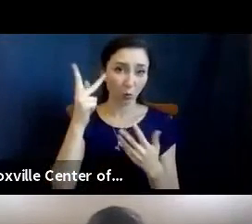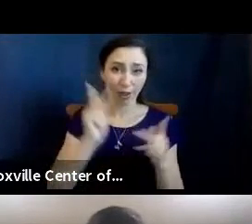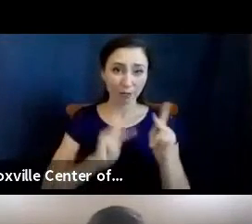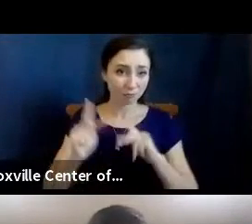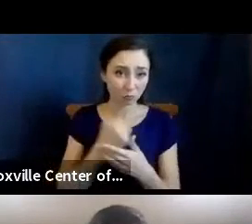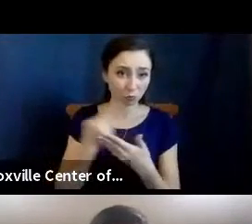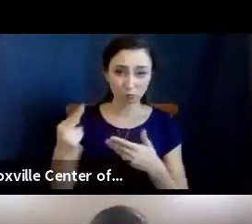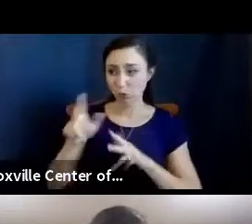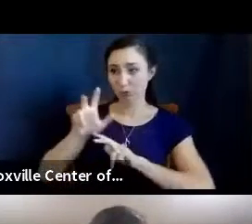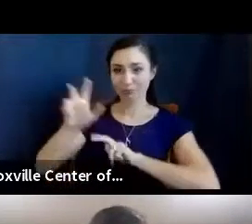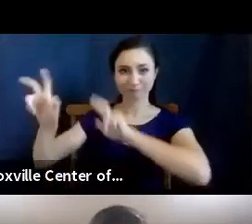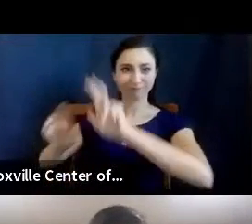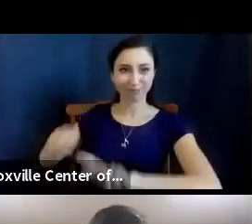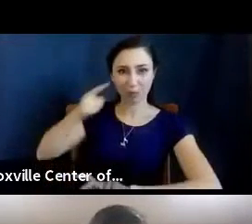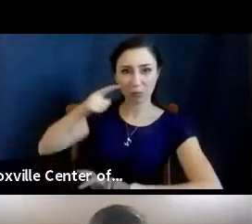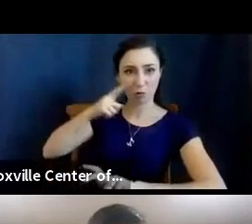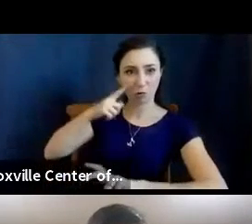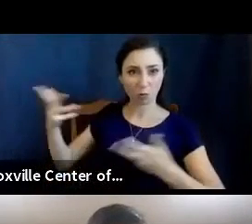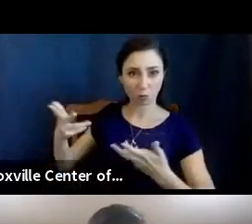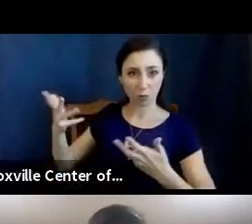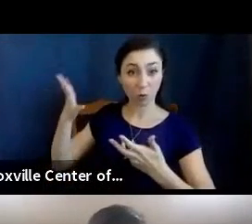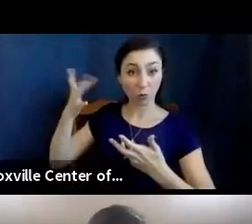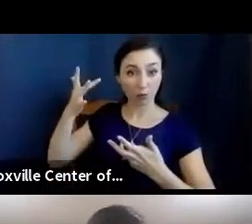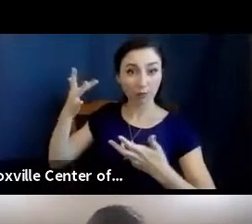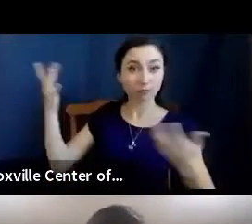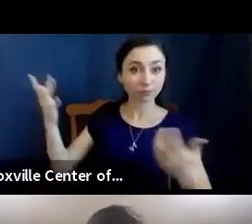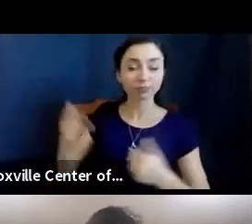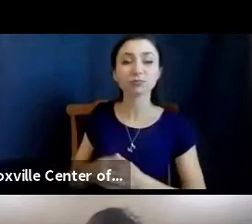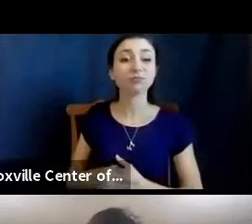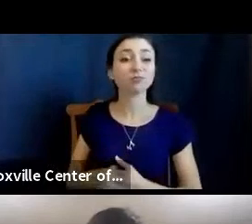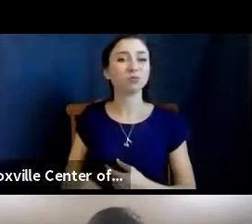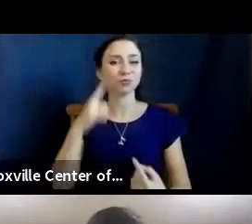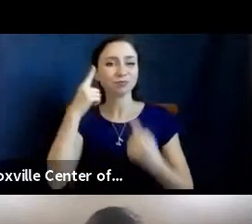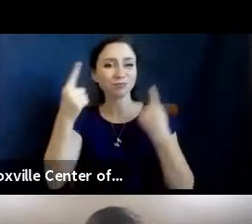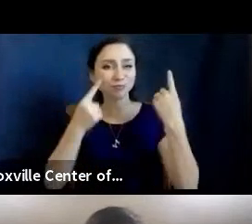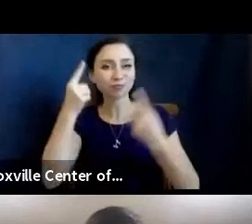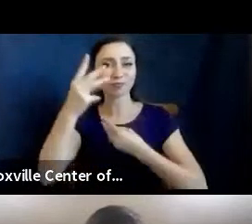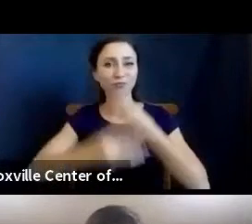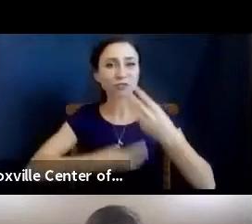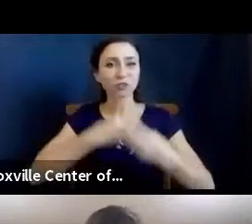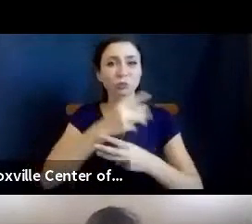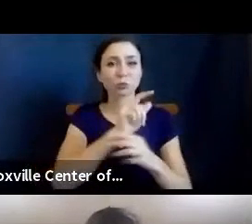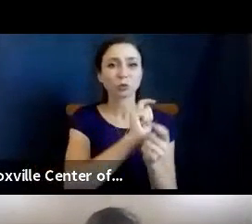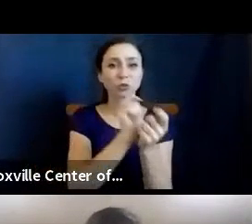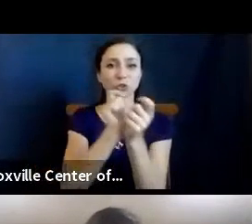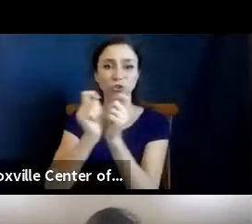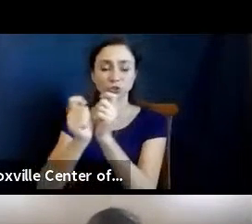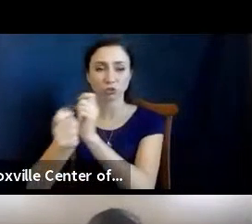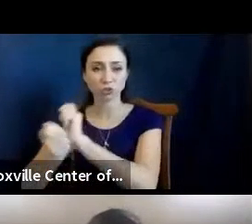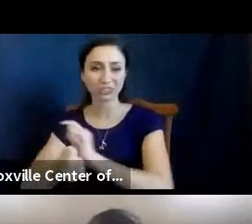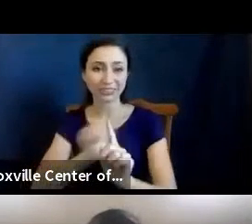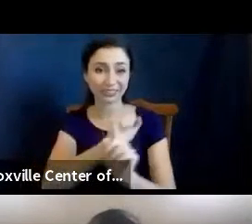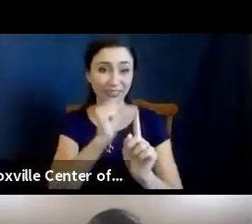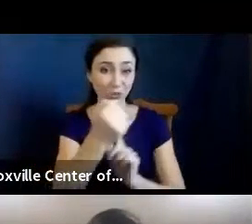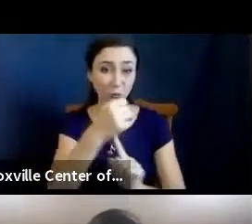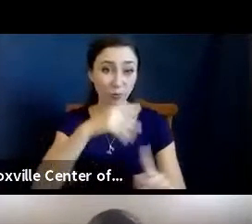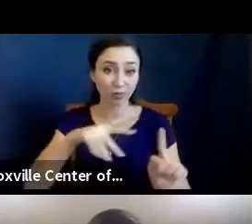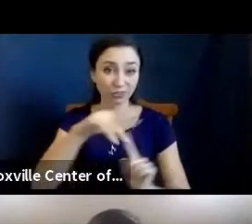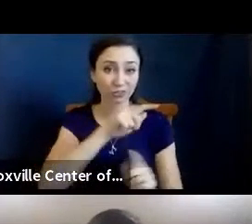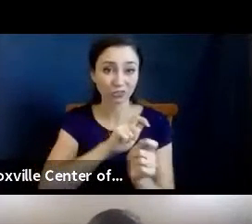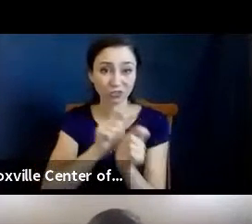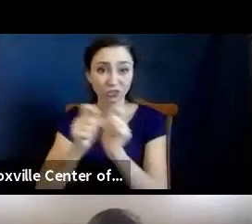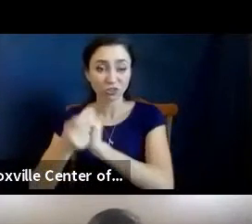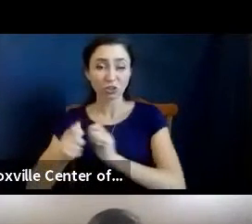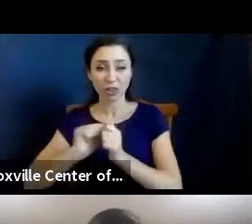do. And consider how, as the world changes, as conditions change, how people's decisions change in response to